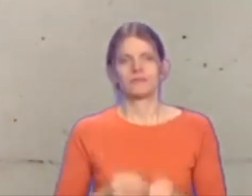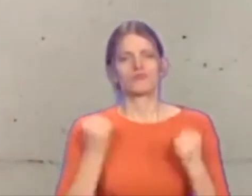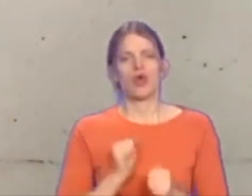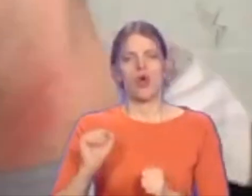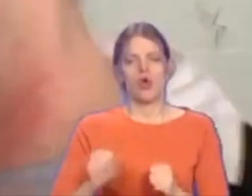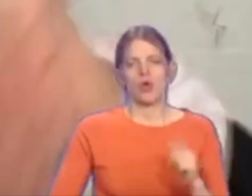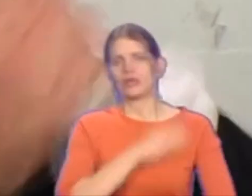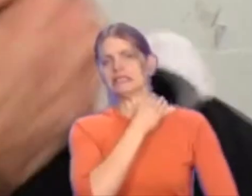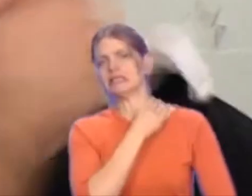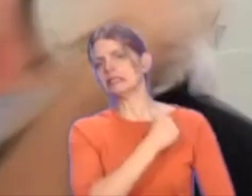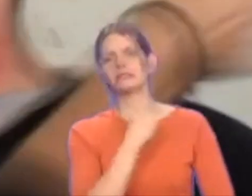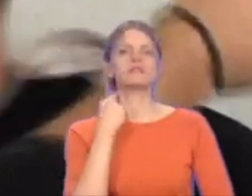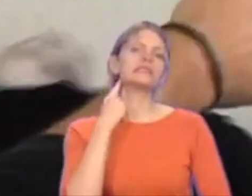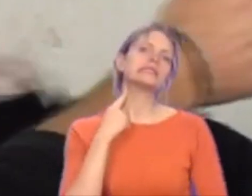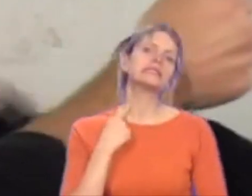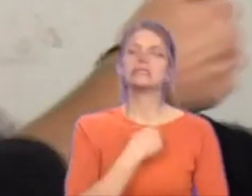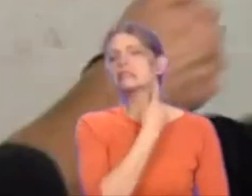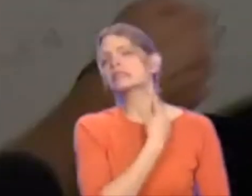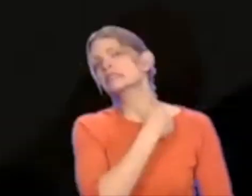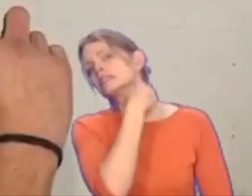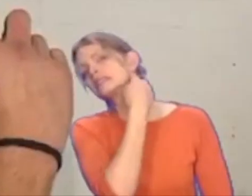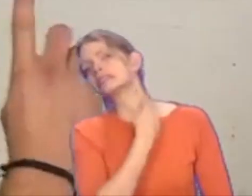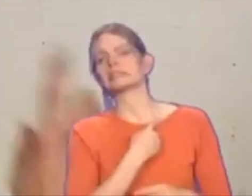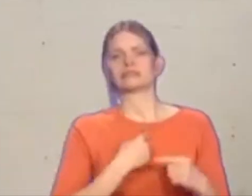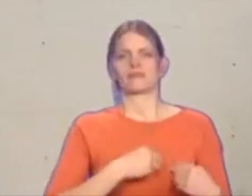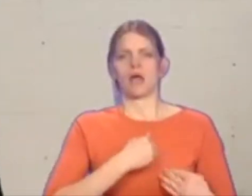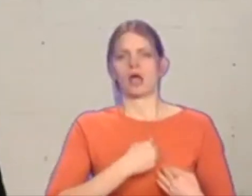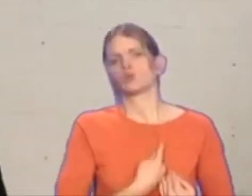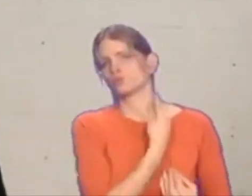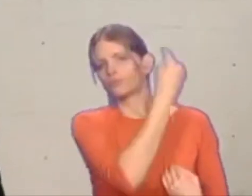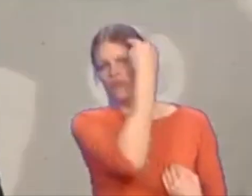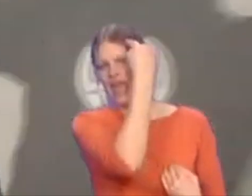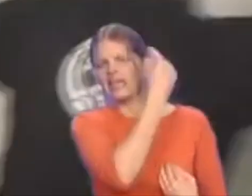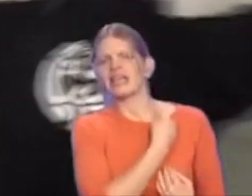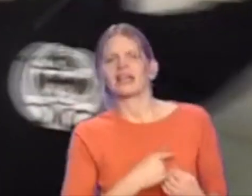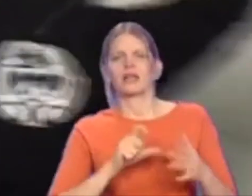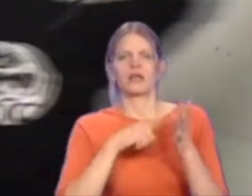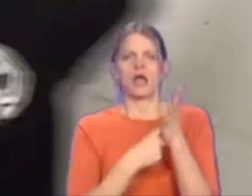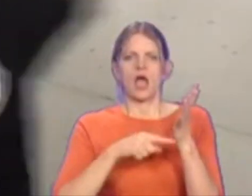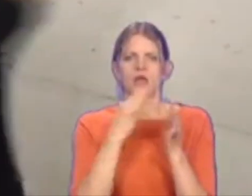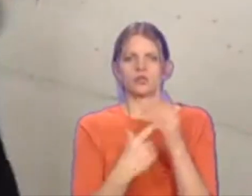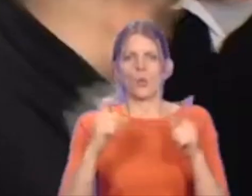the carotid artery. It sends confusing messages to the pressure sensors in the brain, cause immediate knockout.